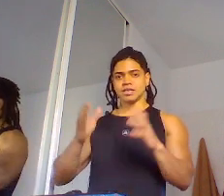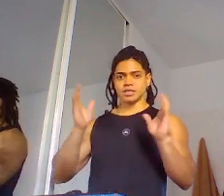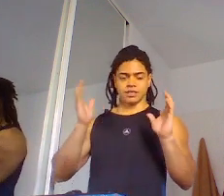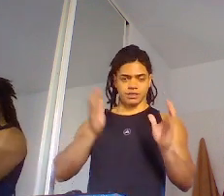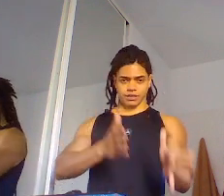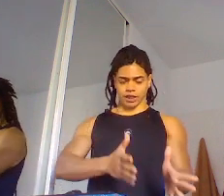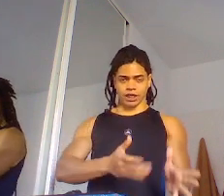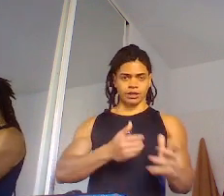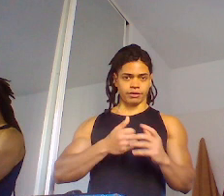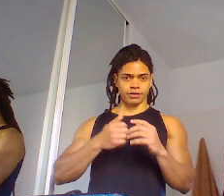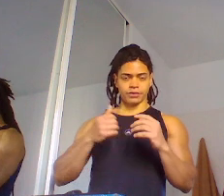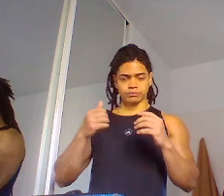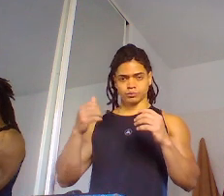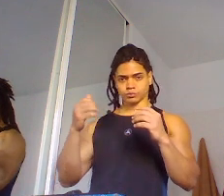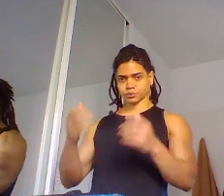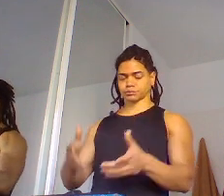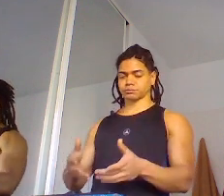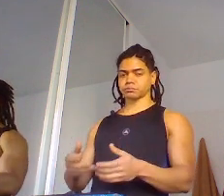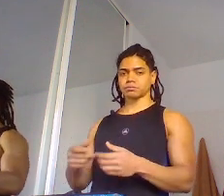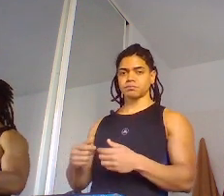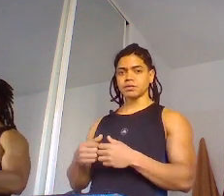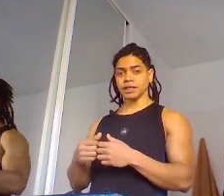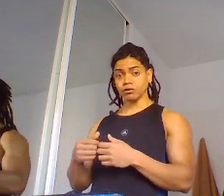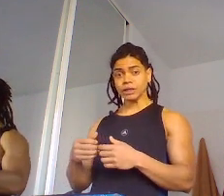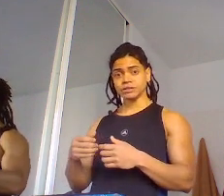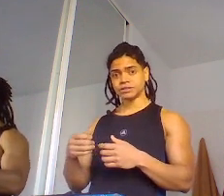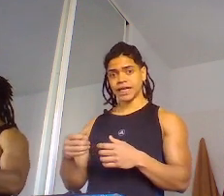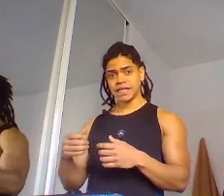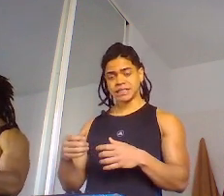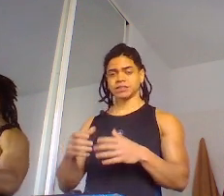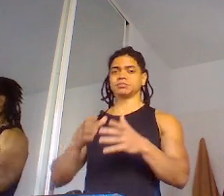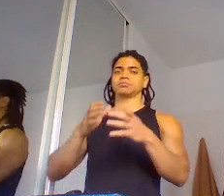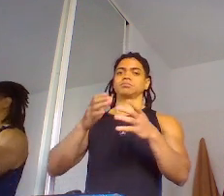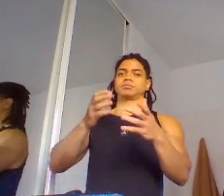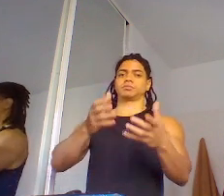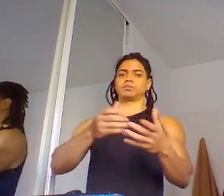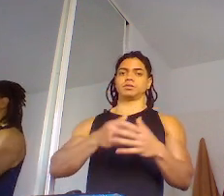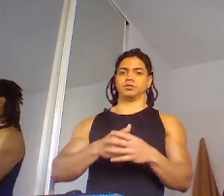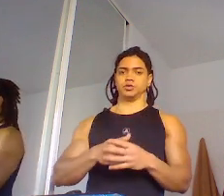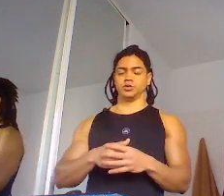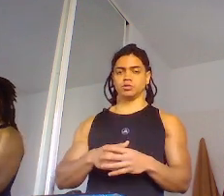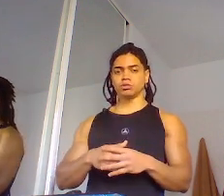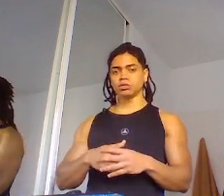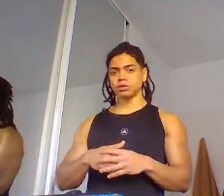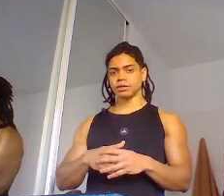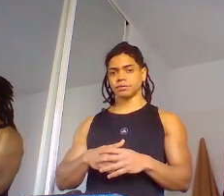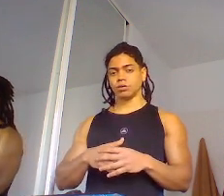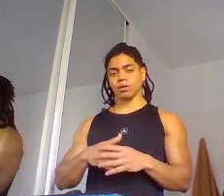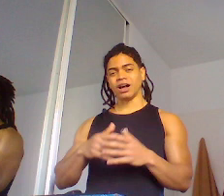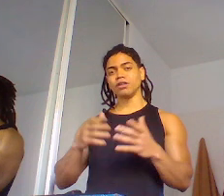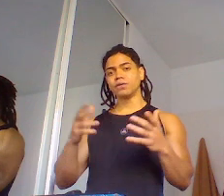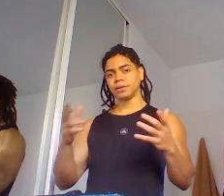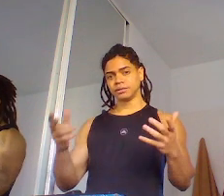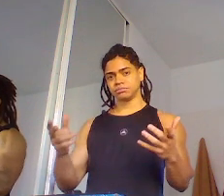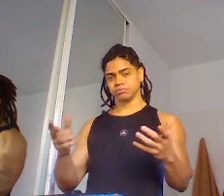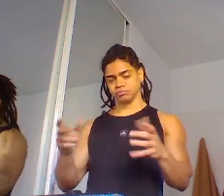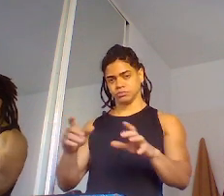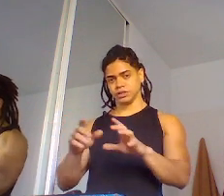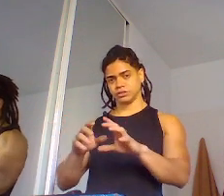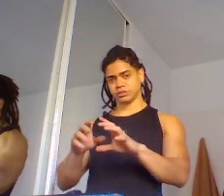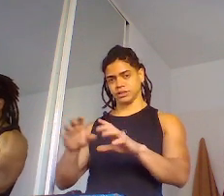primarily healthcare and real estate. Google or